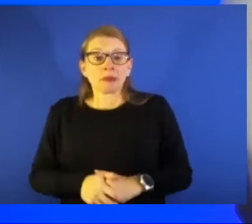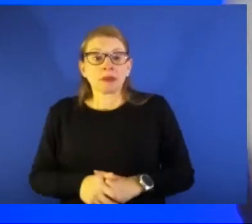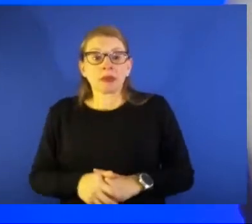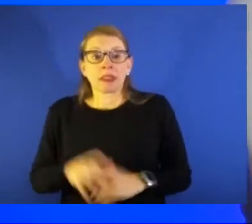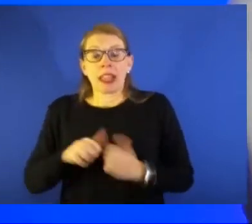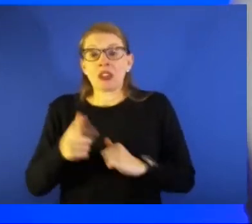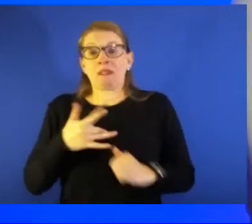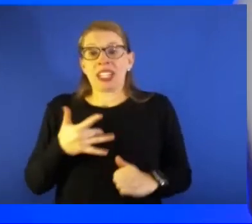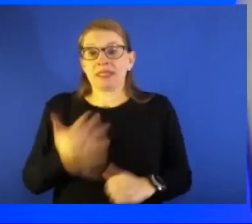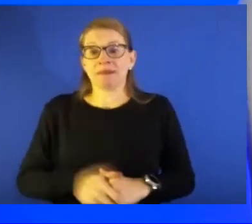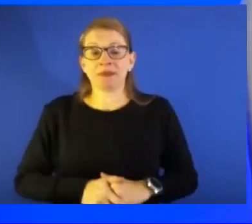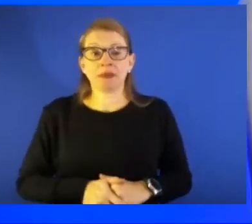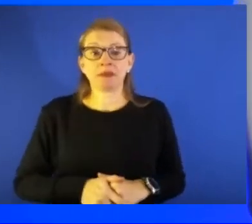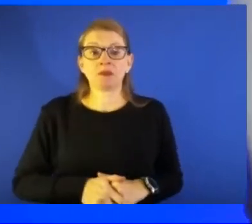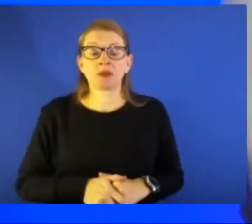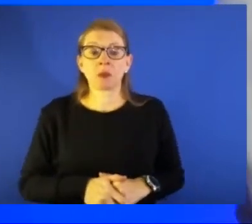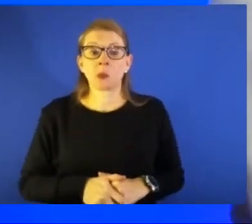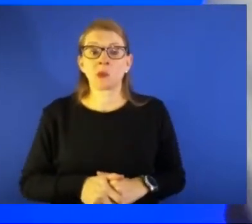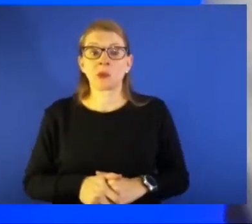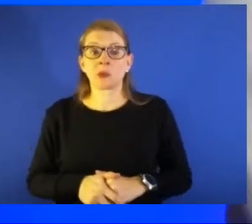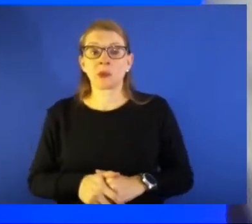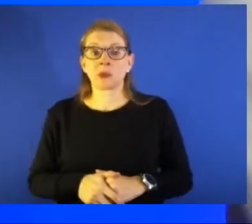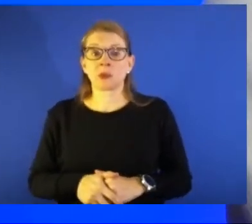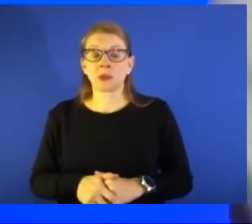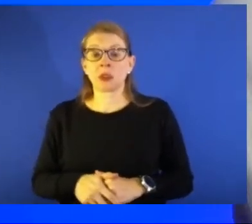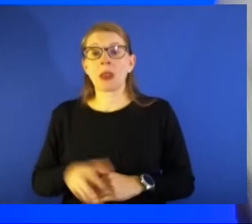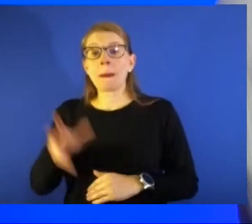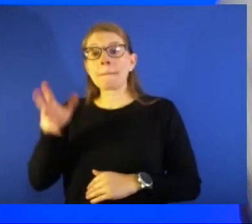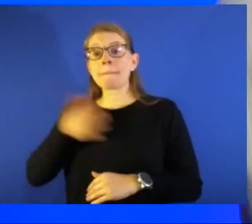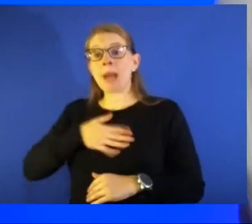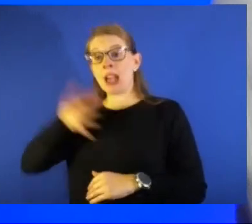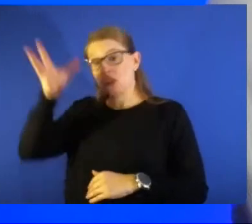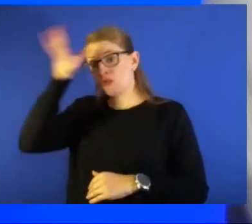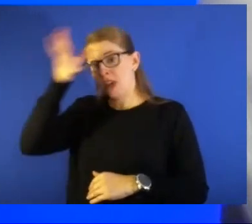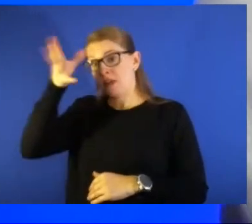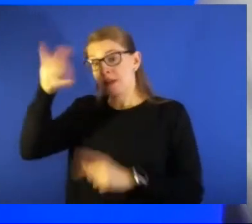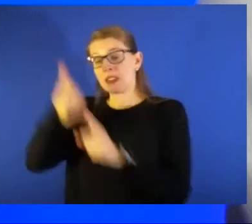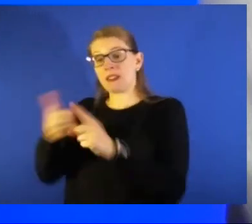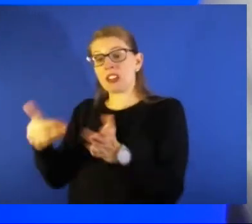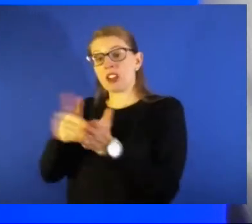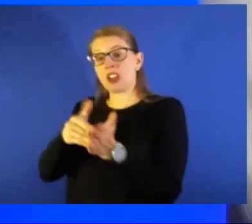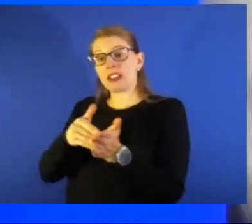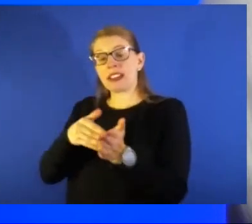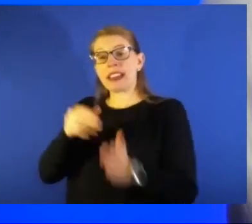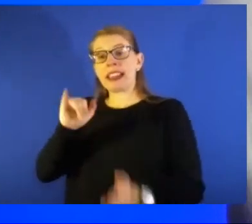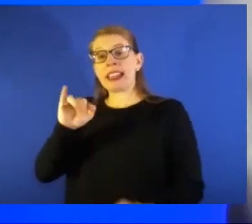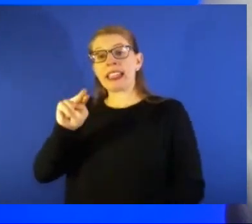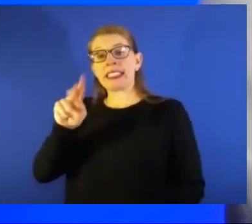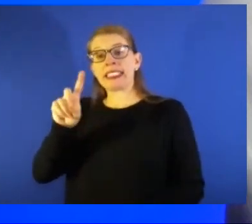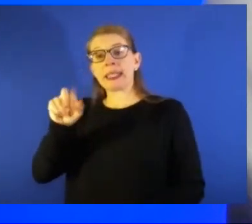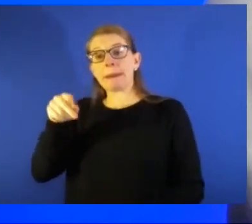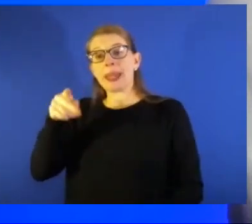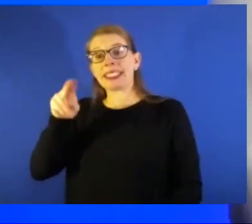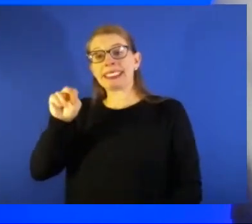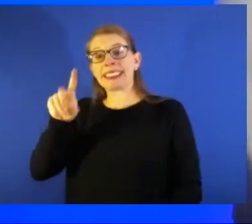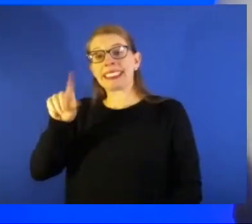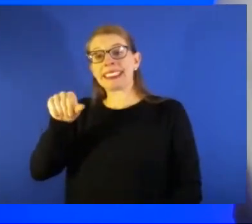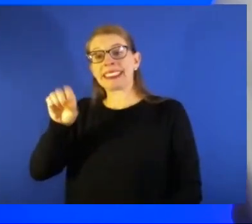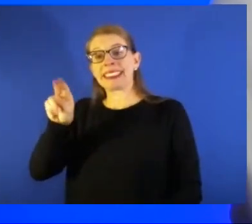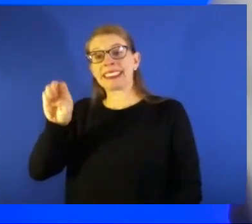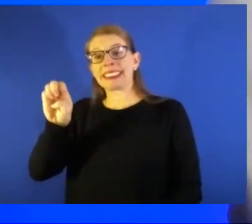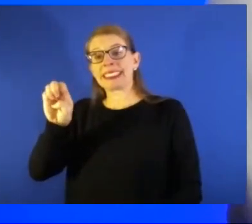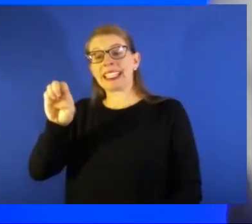follow in the footsteps of my grandfather. My grandfather was a physician in Independence, Kansas, and so I was always